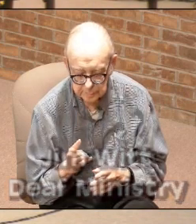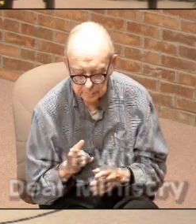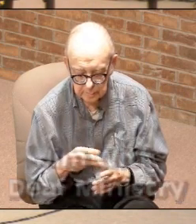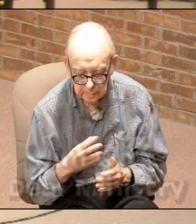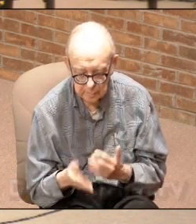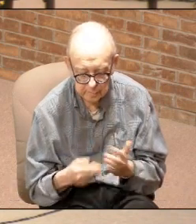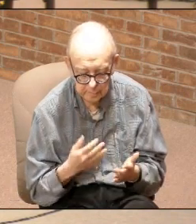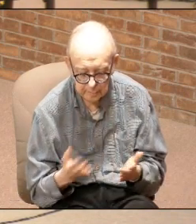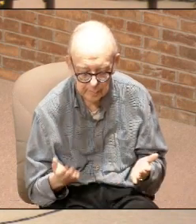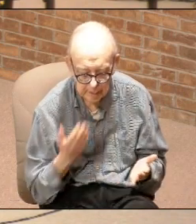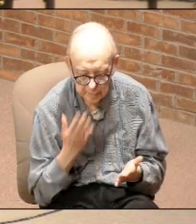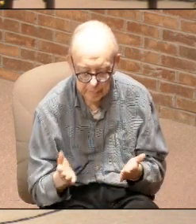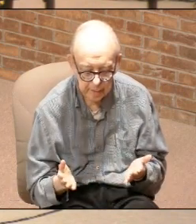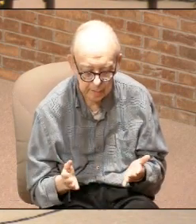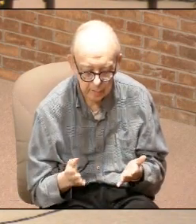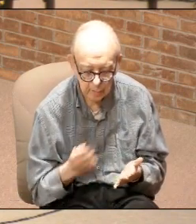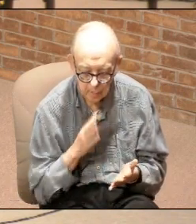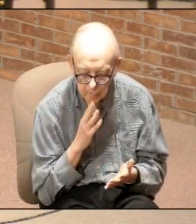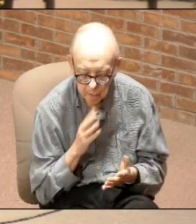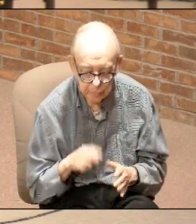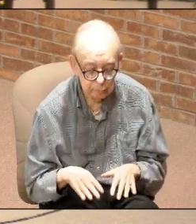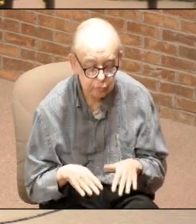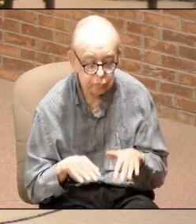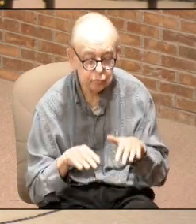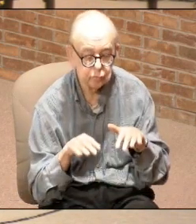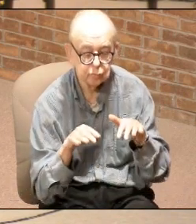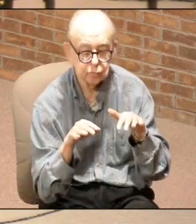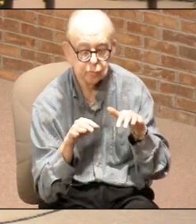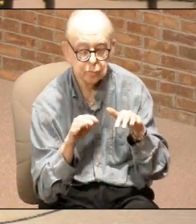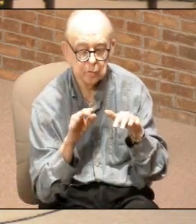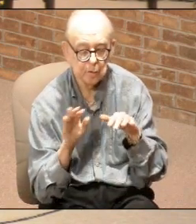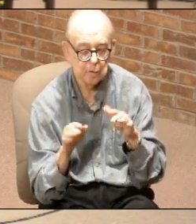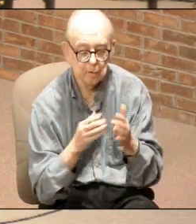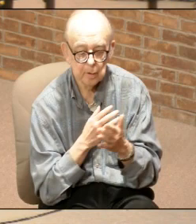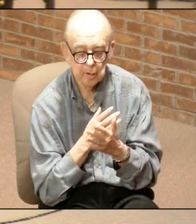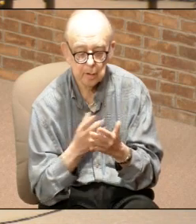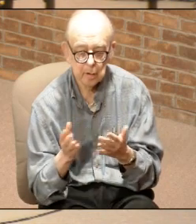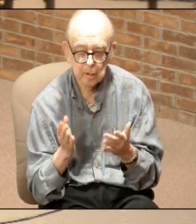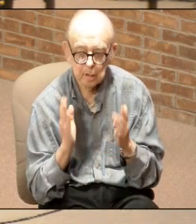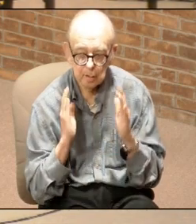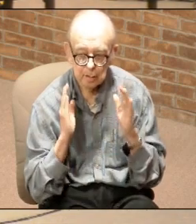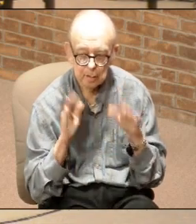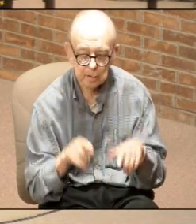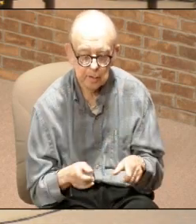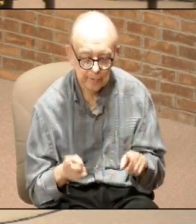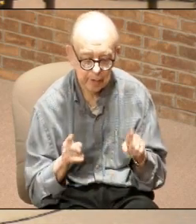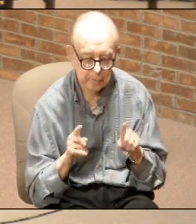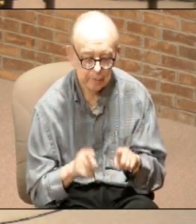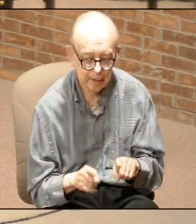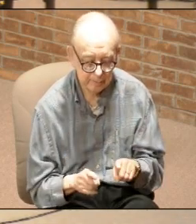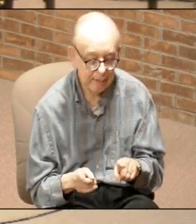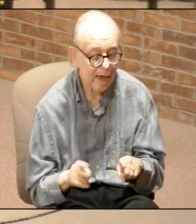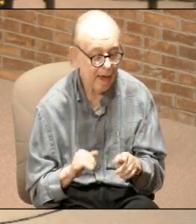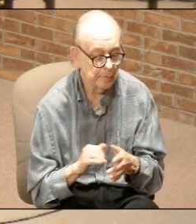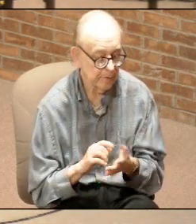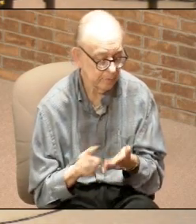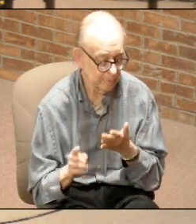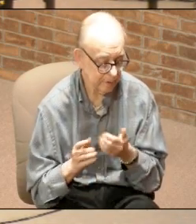know everything's flooded and it just seems like anything and everything that could have happened happened